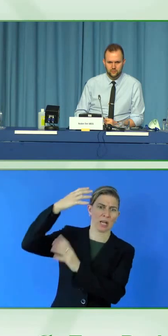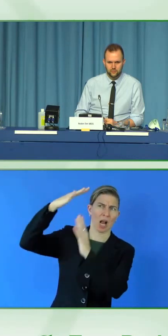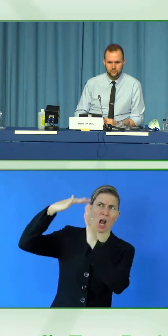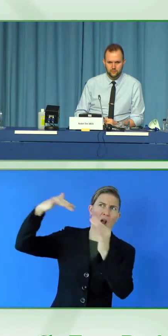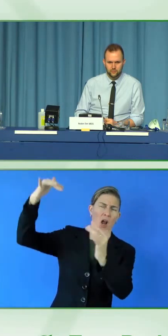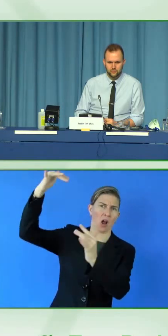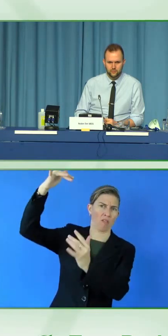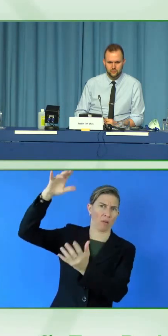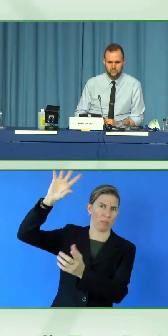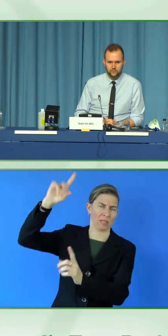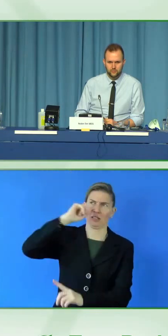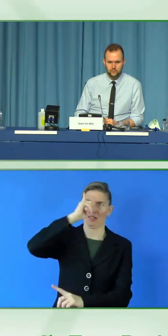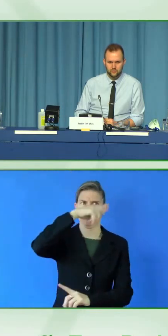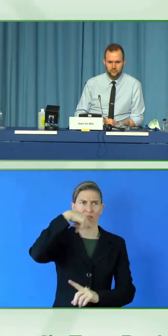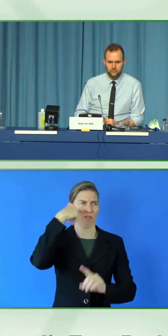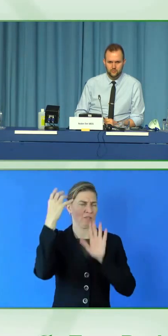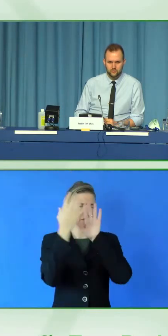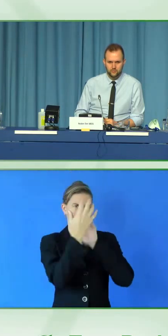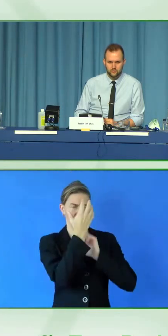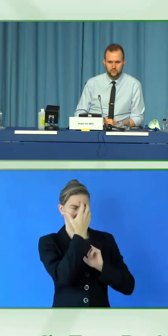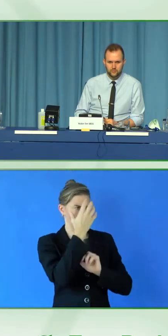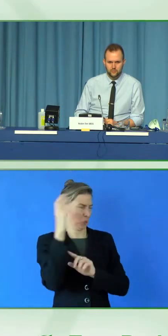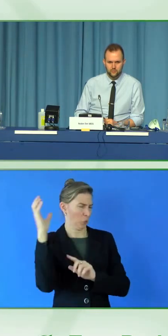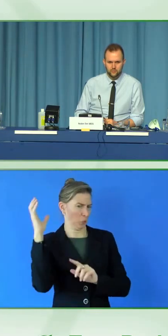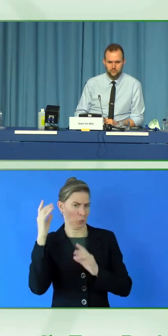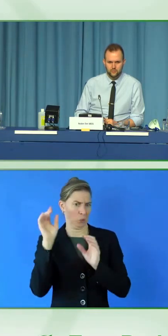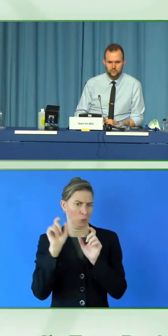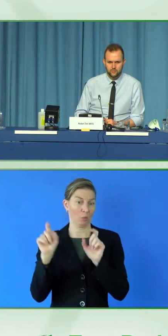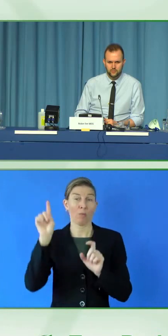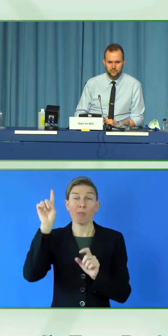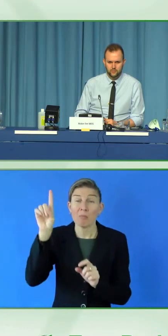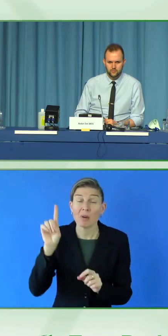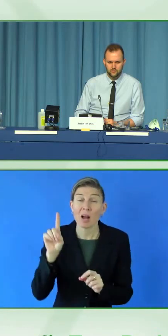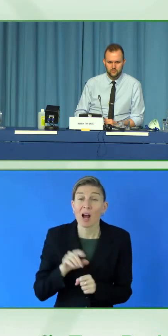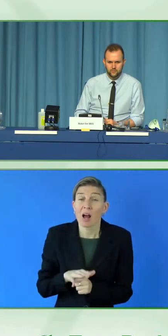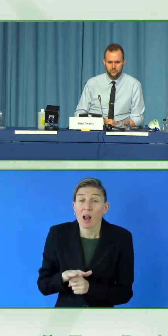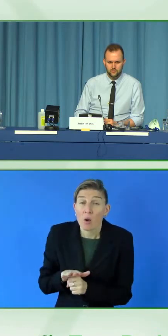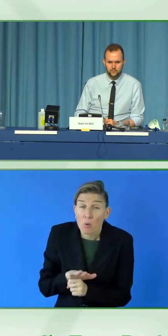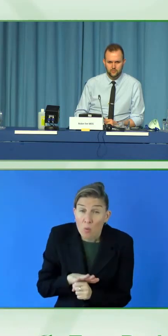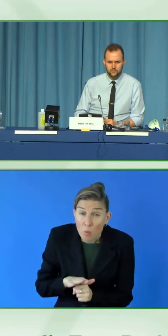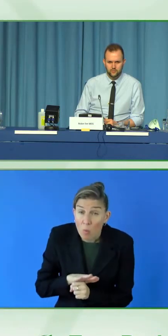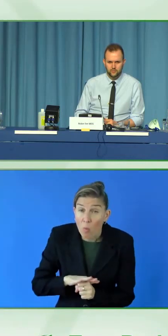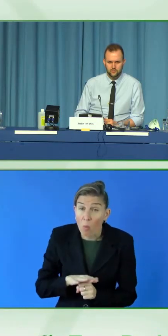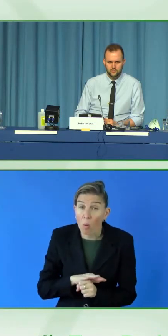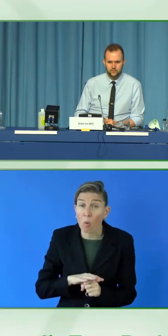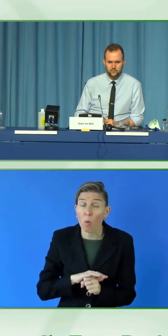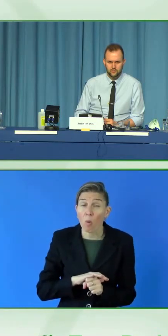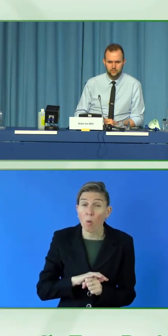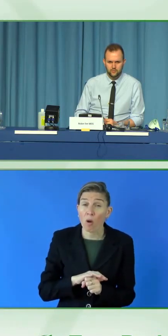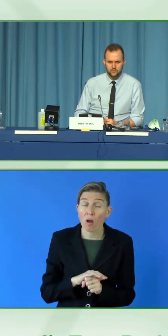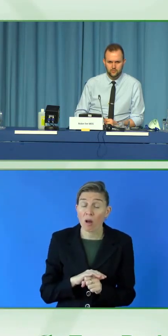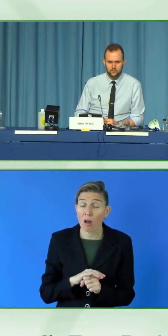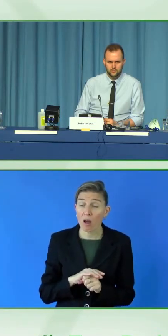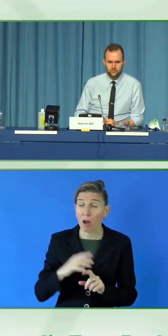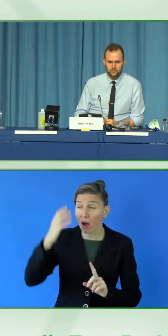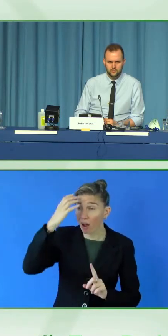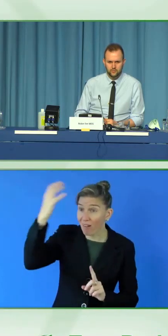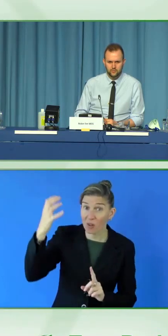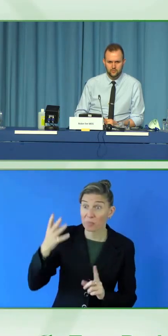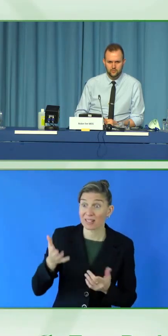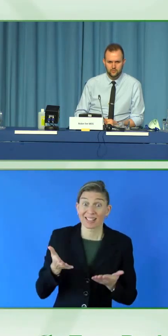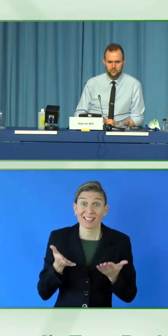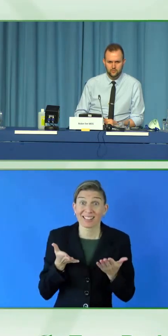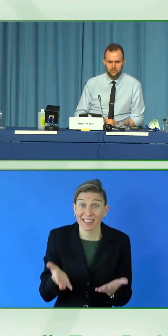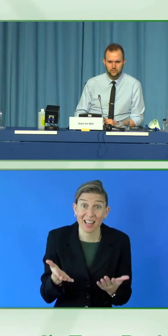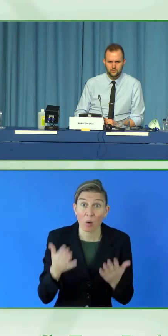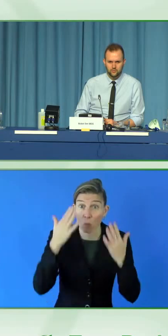that sort of all governments, especially local governments all around the world, they all exist to make things better for the people